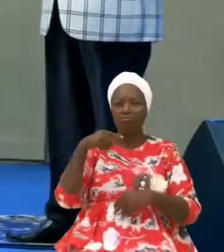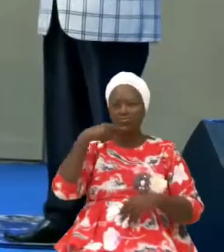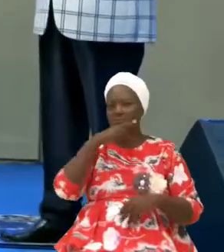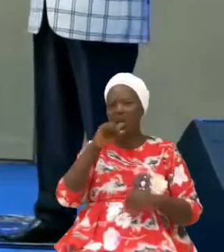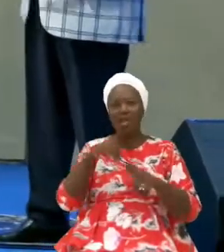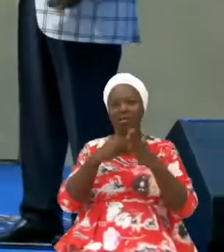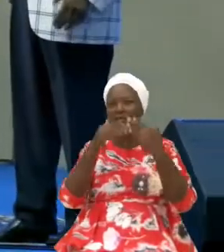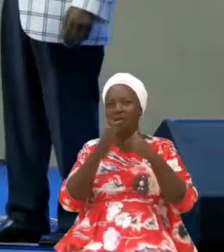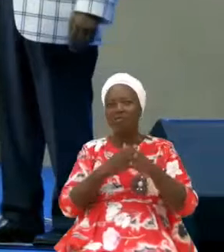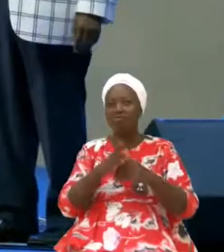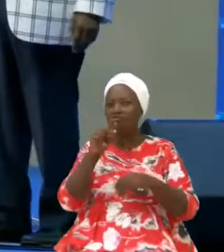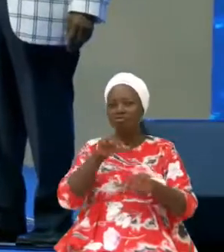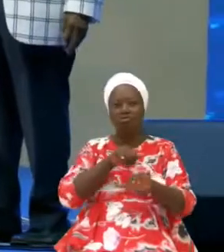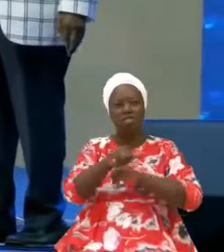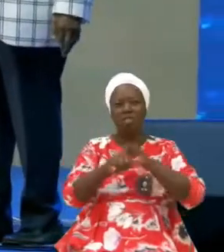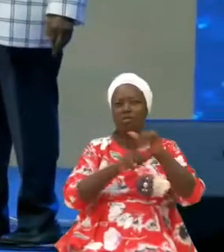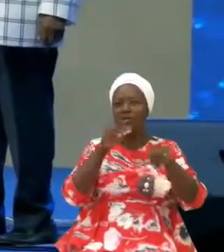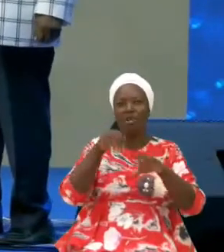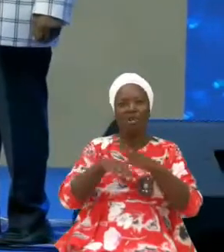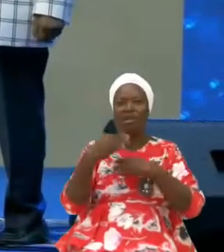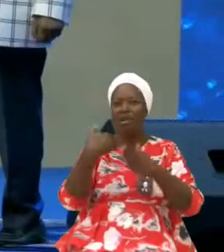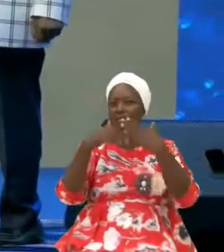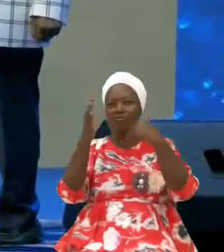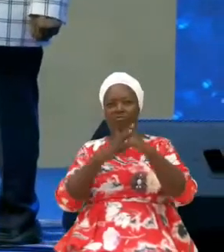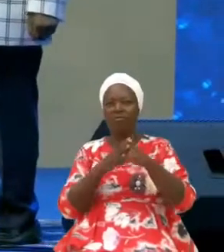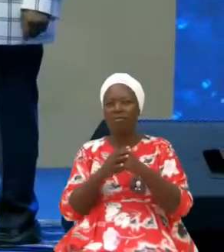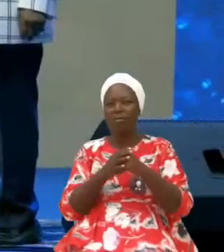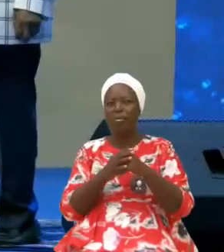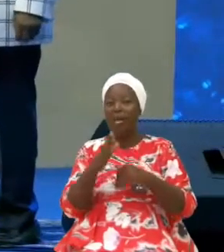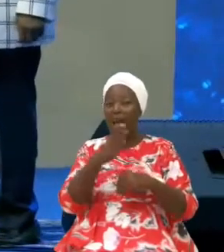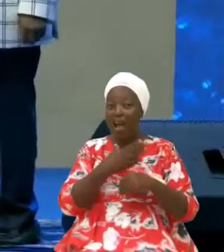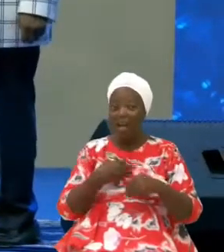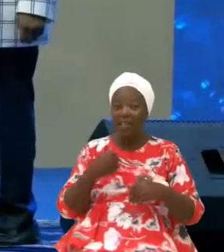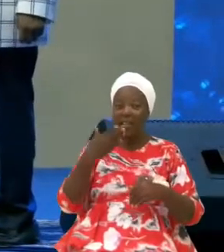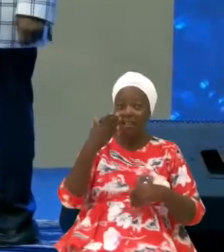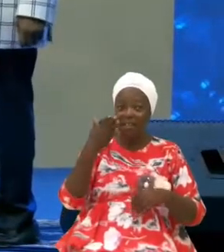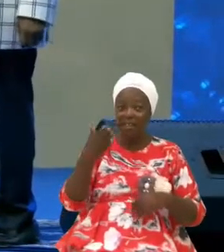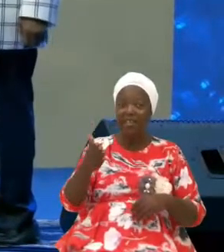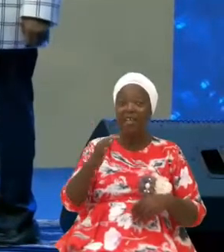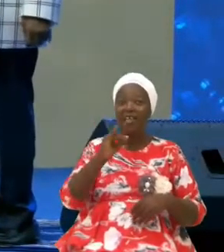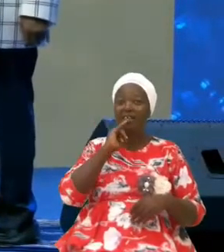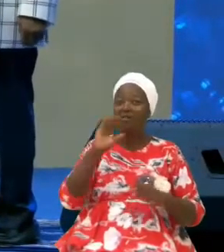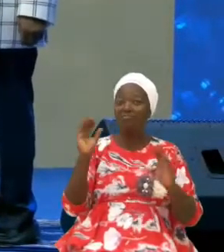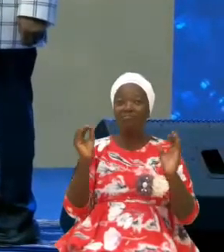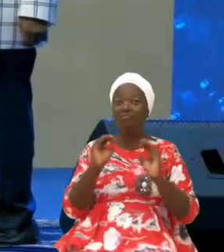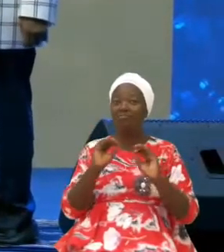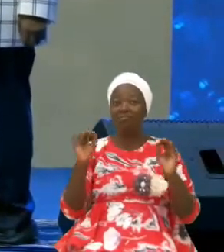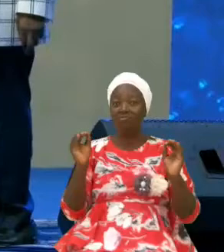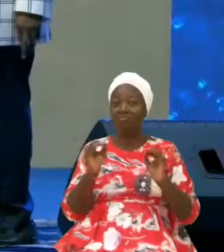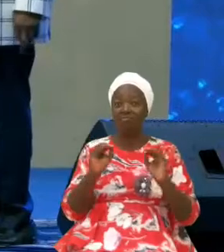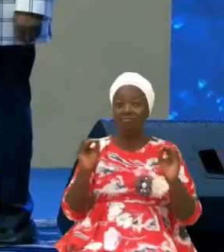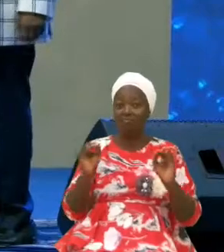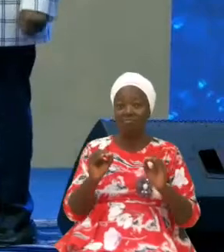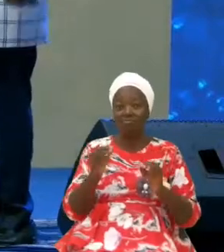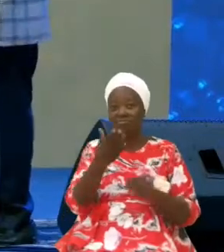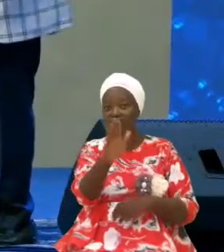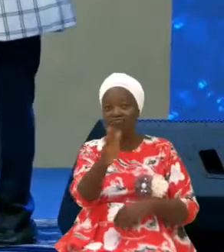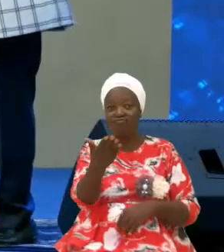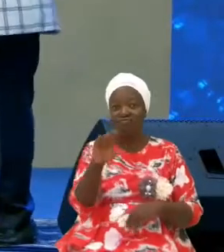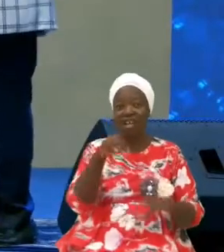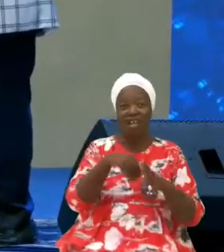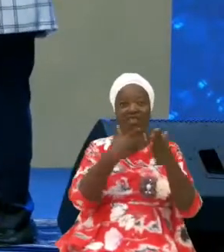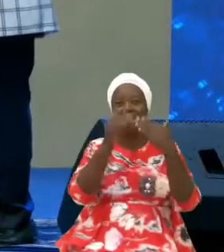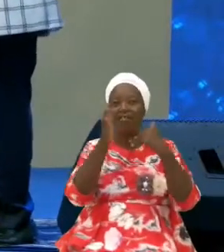heaven. There's no lie in heaven. There's no deception in heaven. And there is